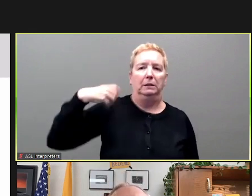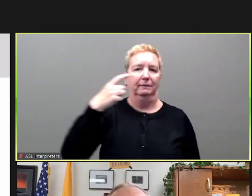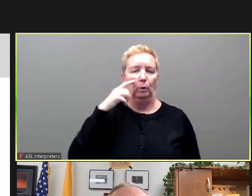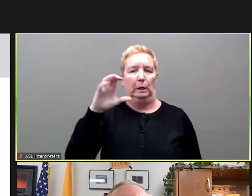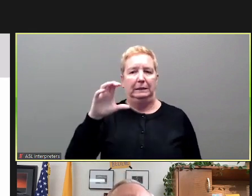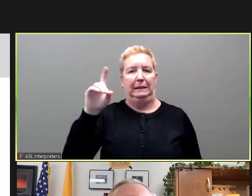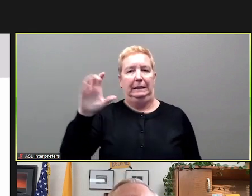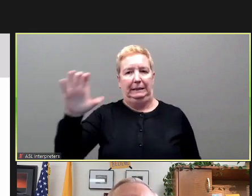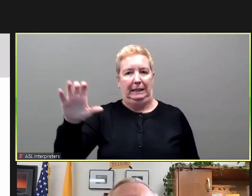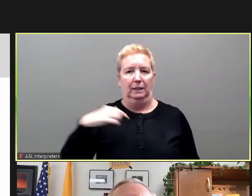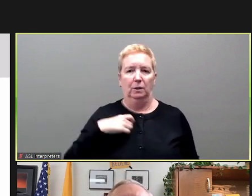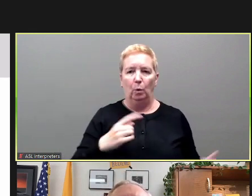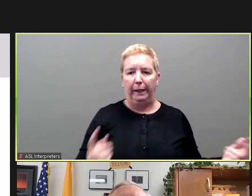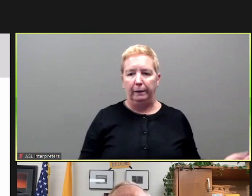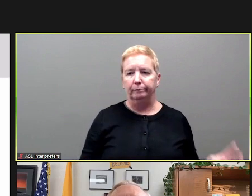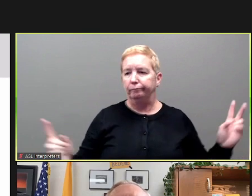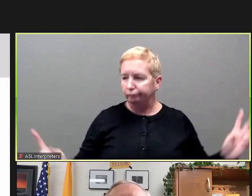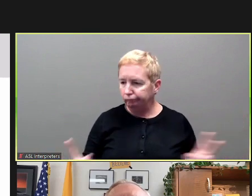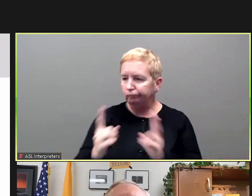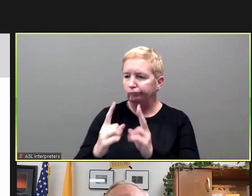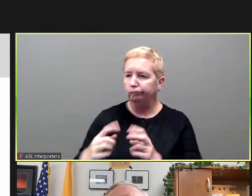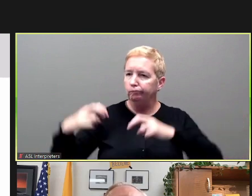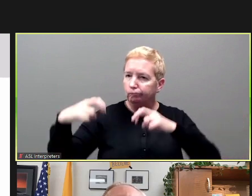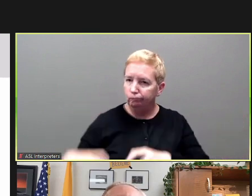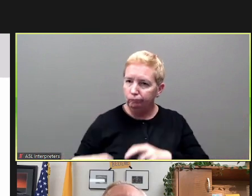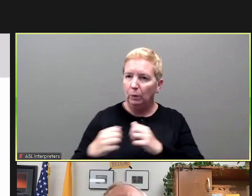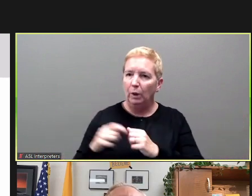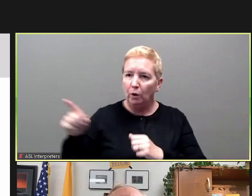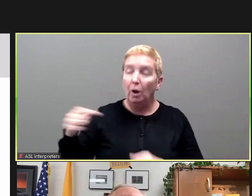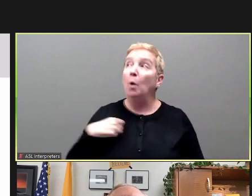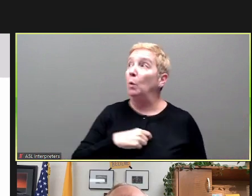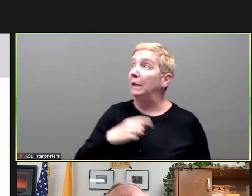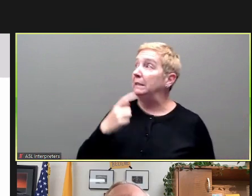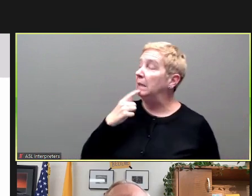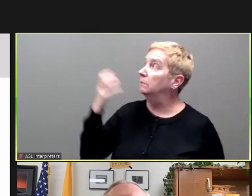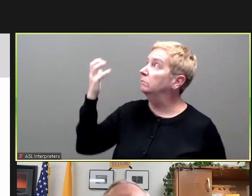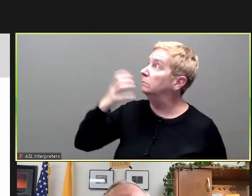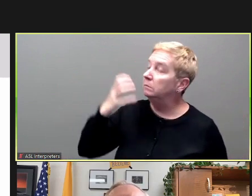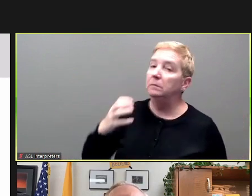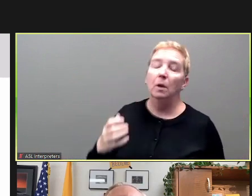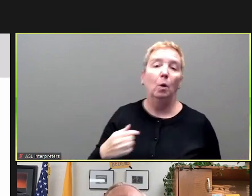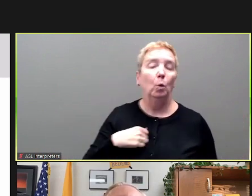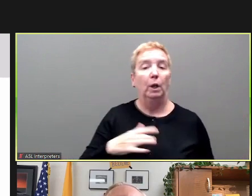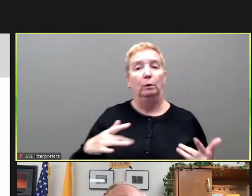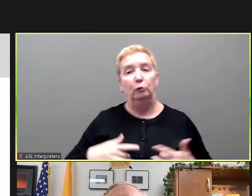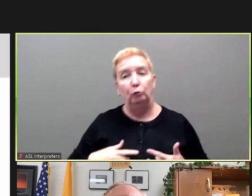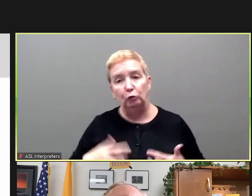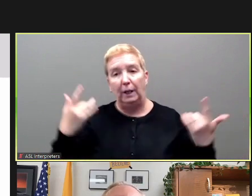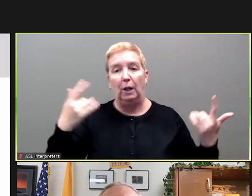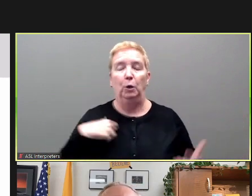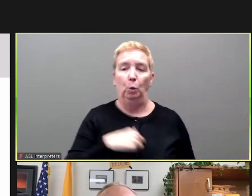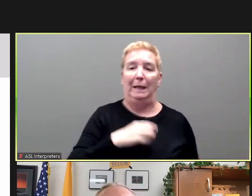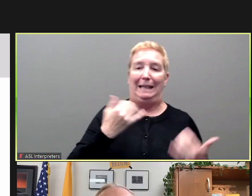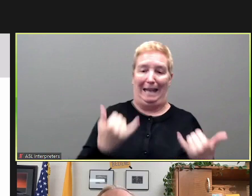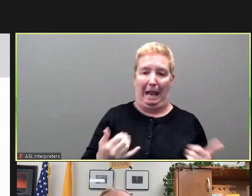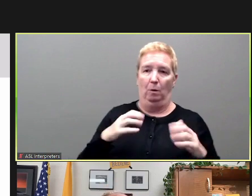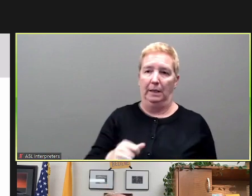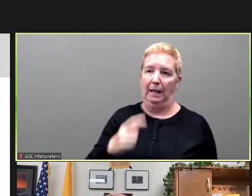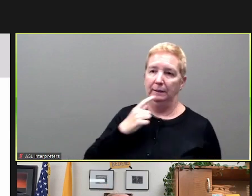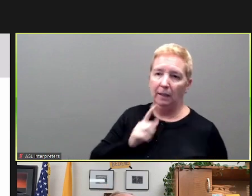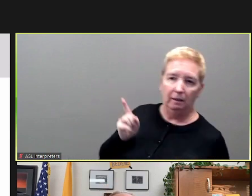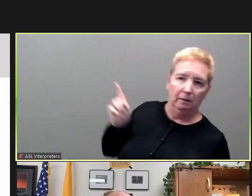what a wonderful thing it was for our state to be able to now point people to CDC resources. And